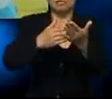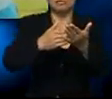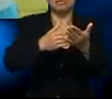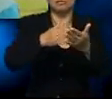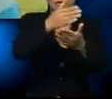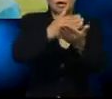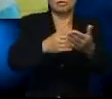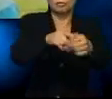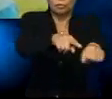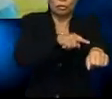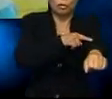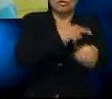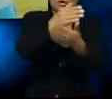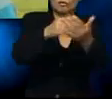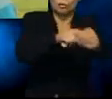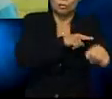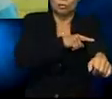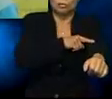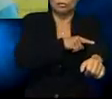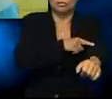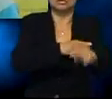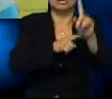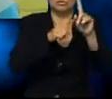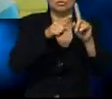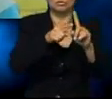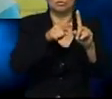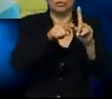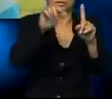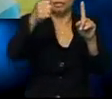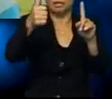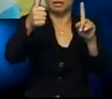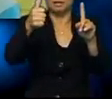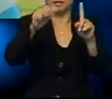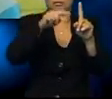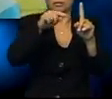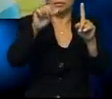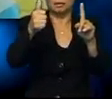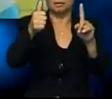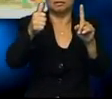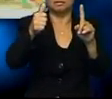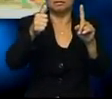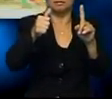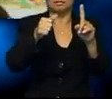That's half length of the rope plus the half we measured just now. This monkey bar is 1/10 length of this rope.